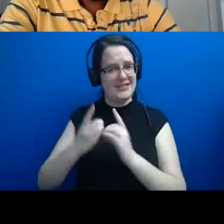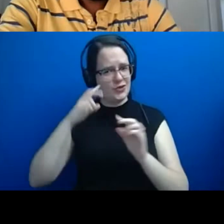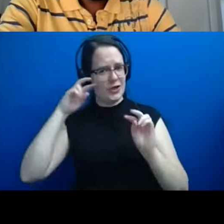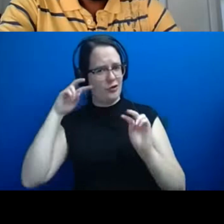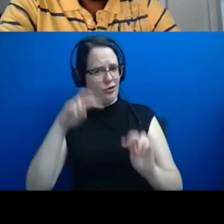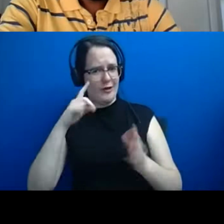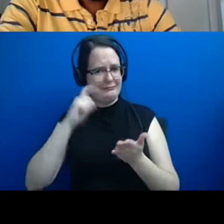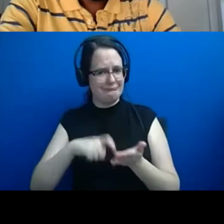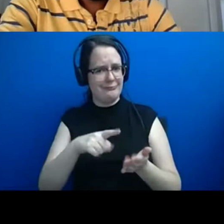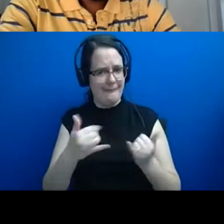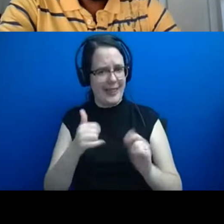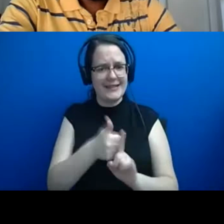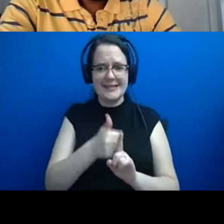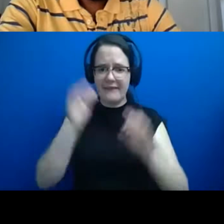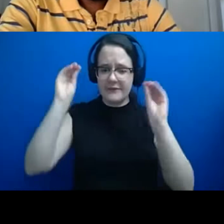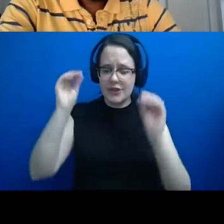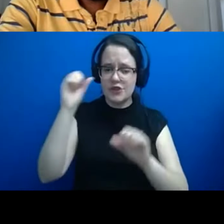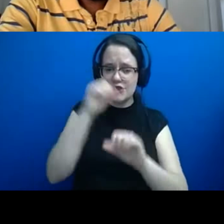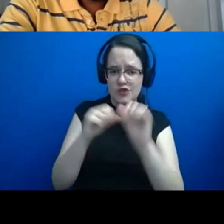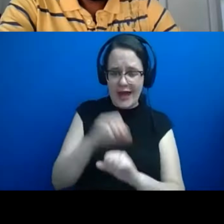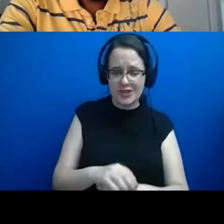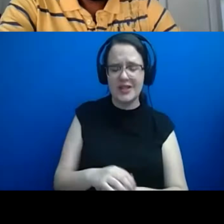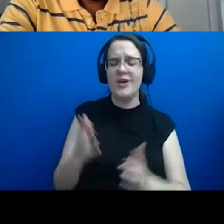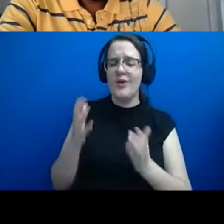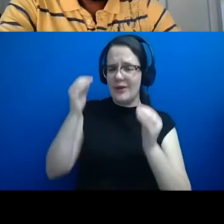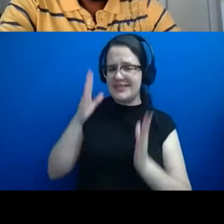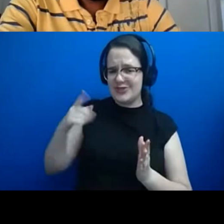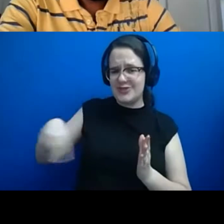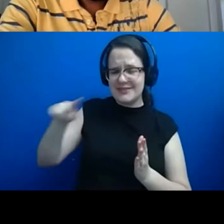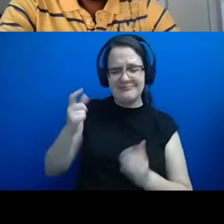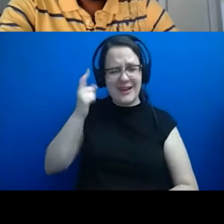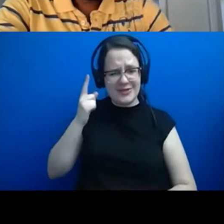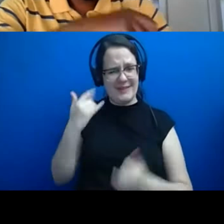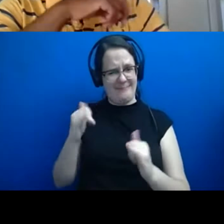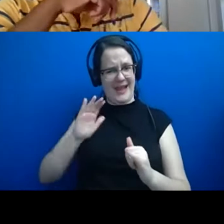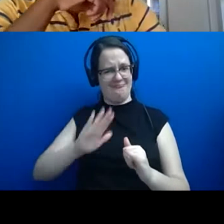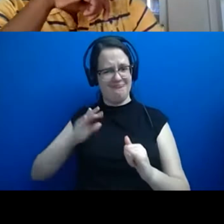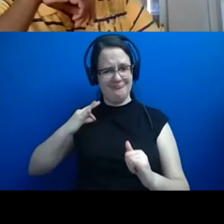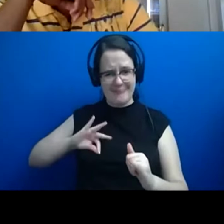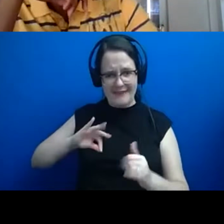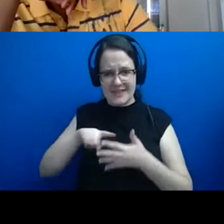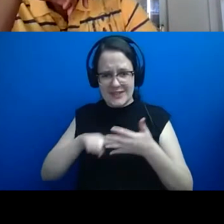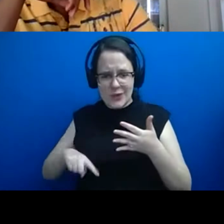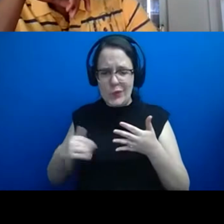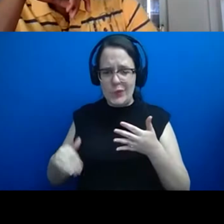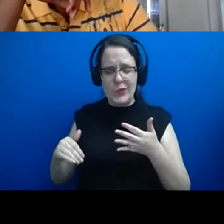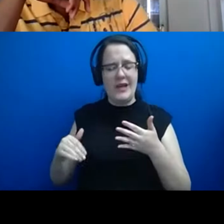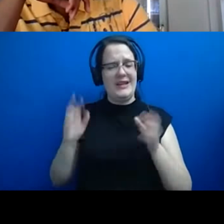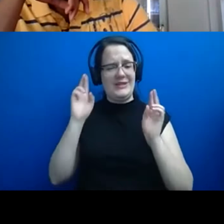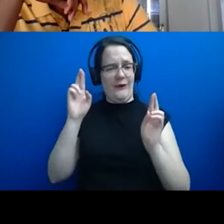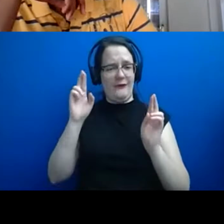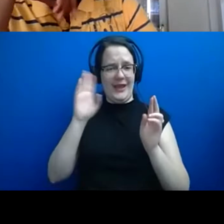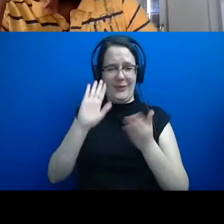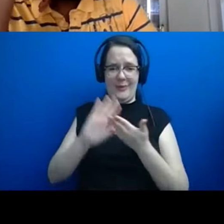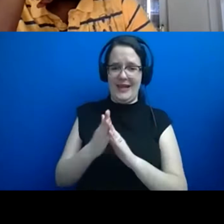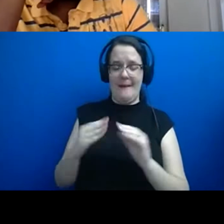strategy and for teachers to really understand the benefits of play so that hopefully it will become more of a toolbox